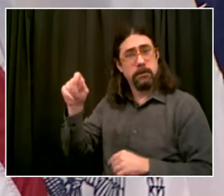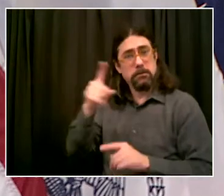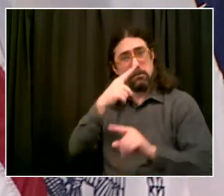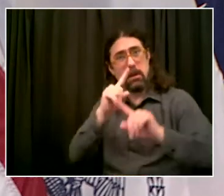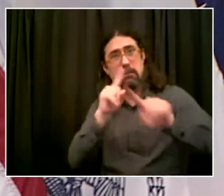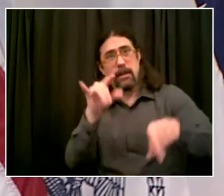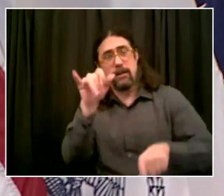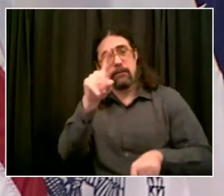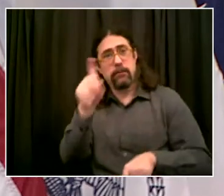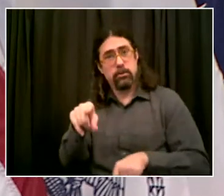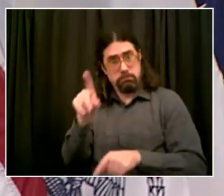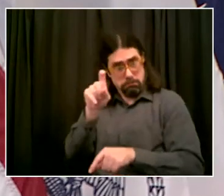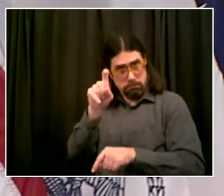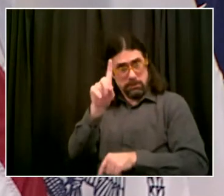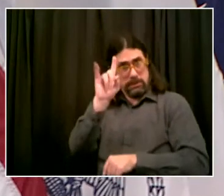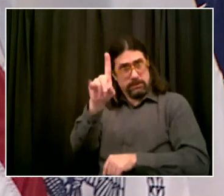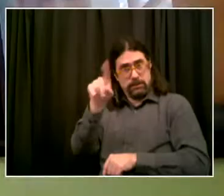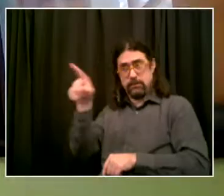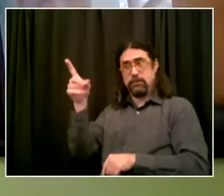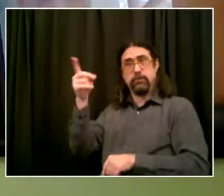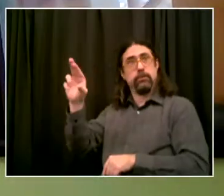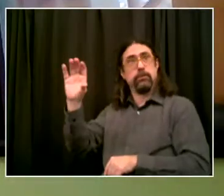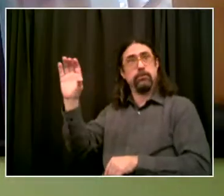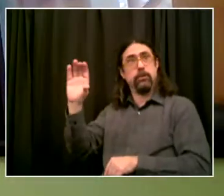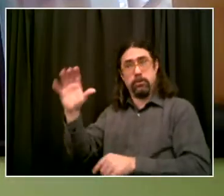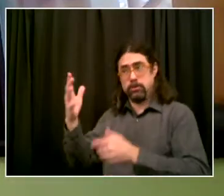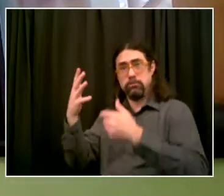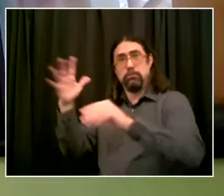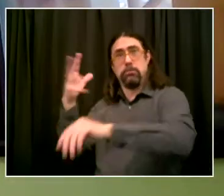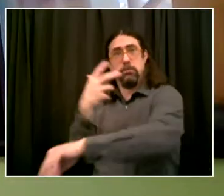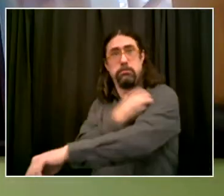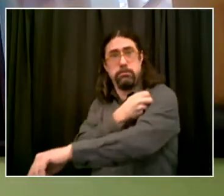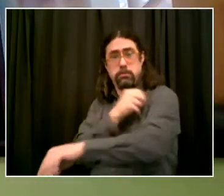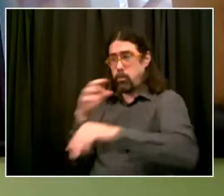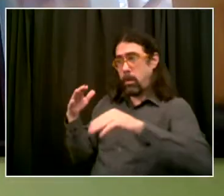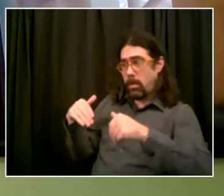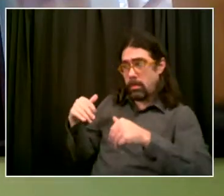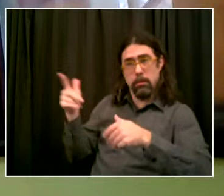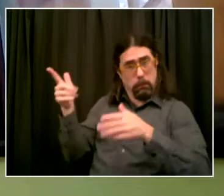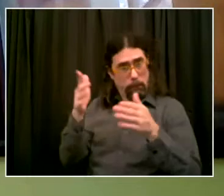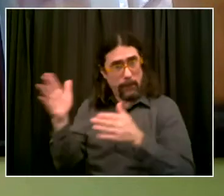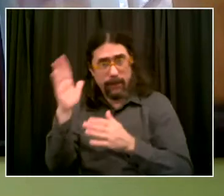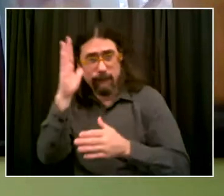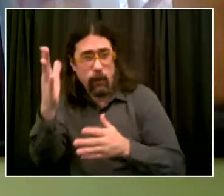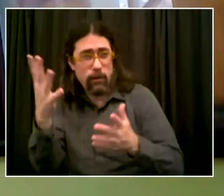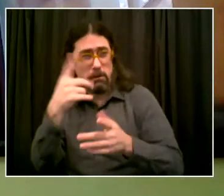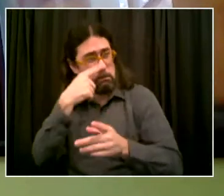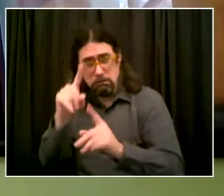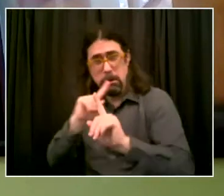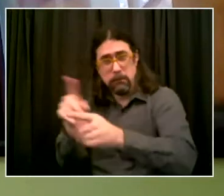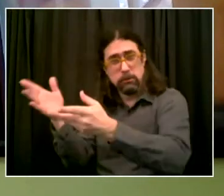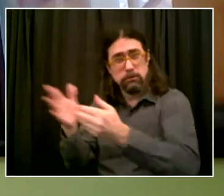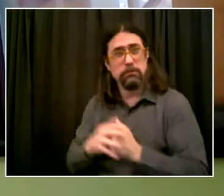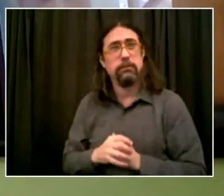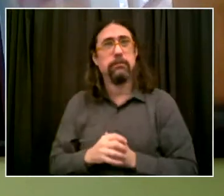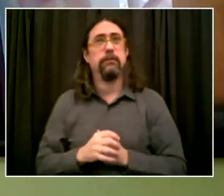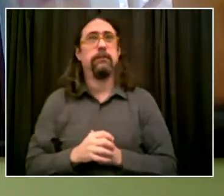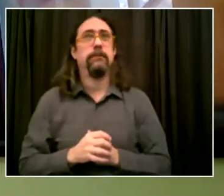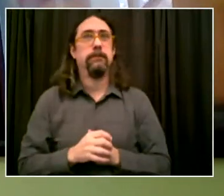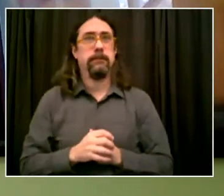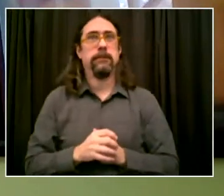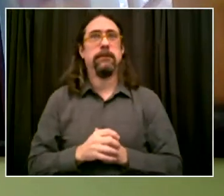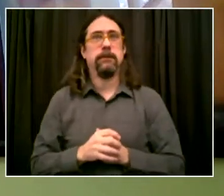Yeah, no. So just to clarify, Dave had not yet been vaccinated, and he had a plan to get vaccinated after he had done